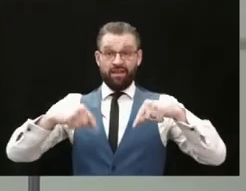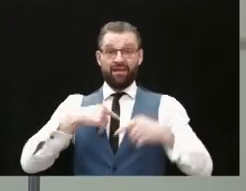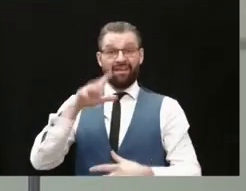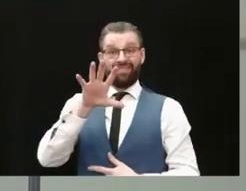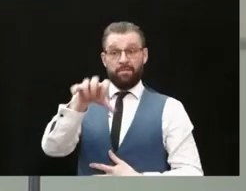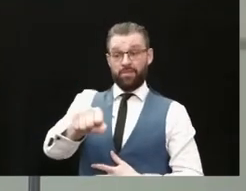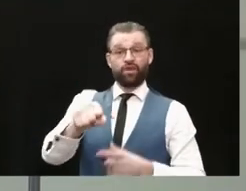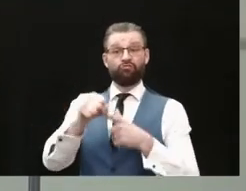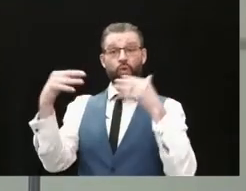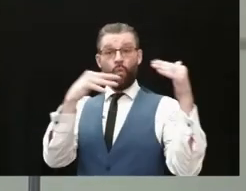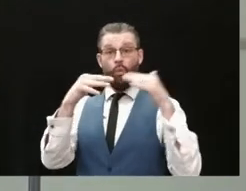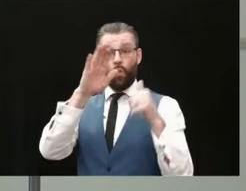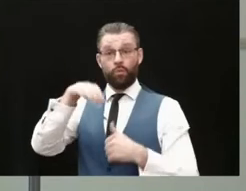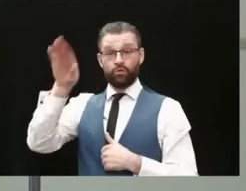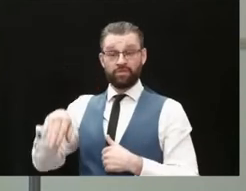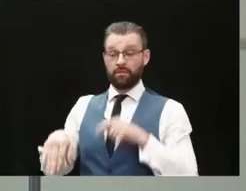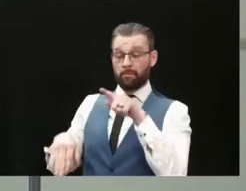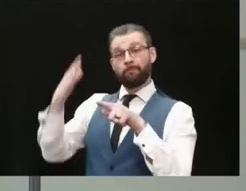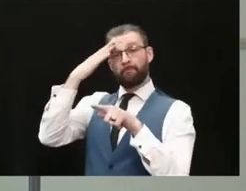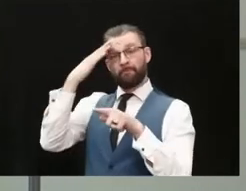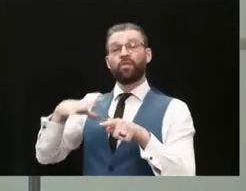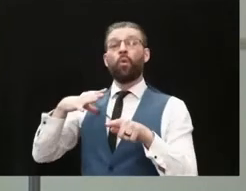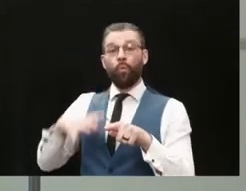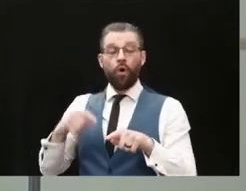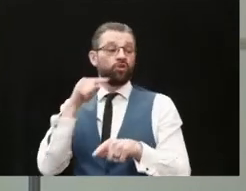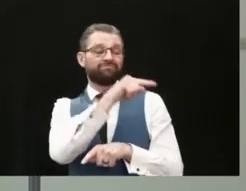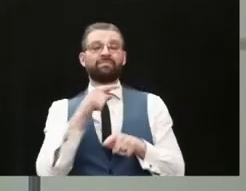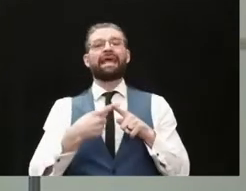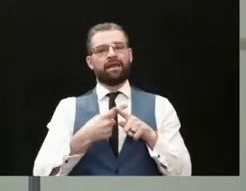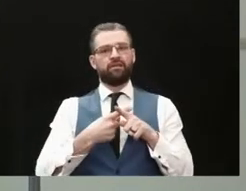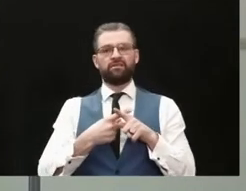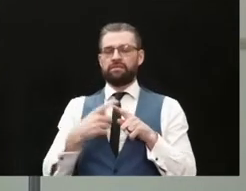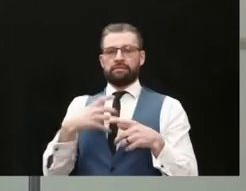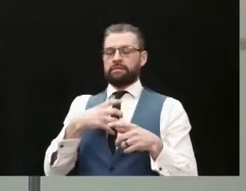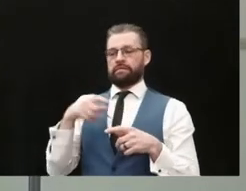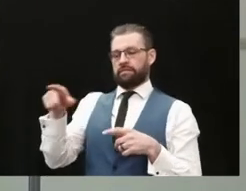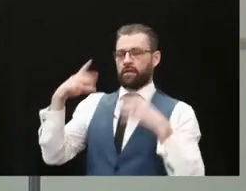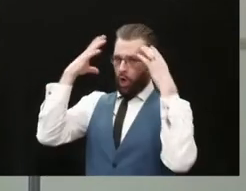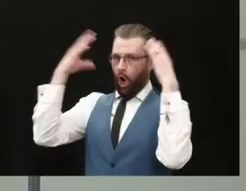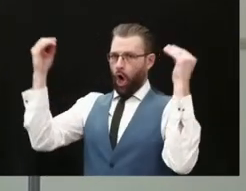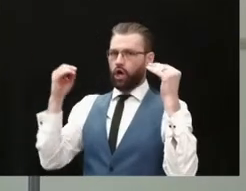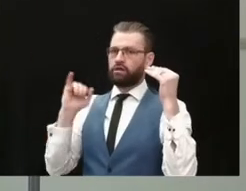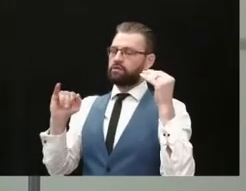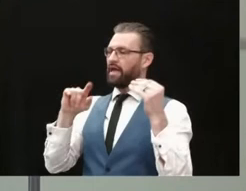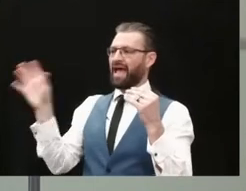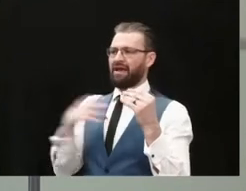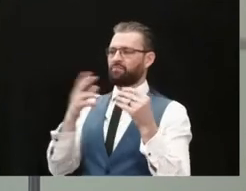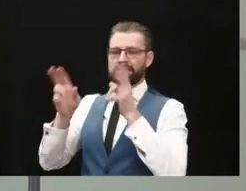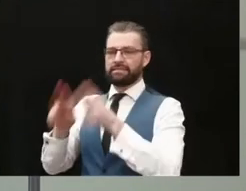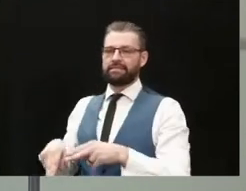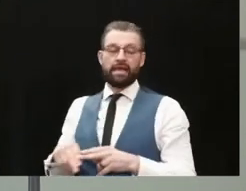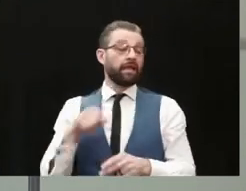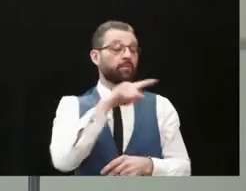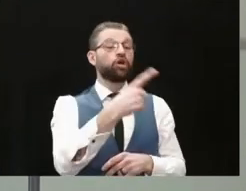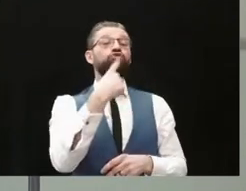My mother wanted to go to England. She feared there would be nobody left in Holland alive, but the Red Cross said, you can't go to England from here